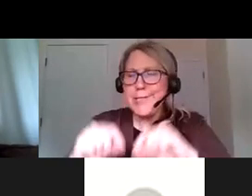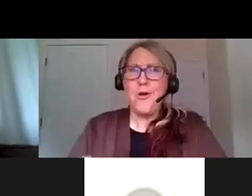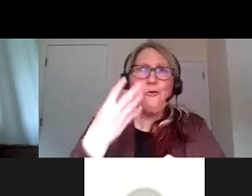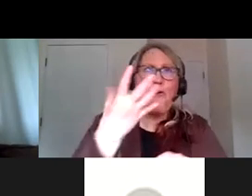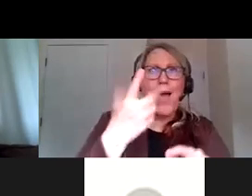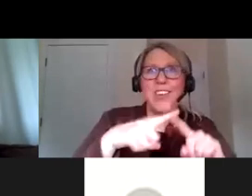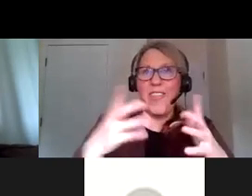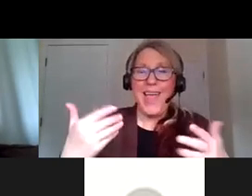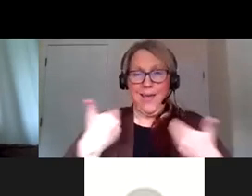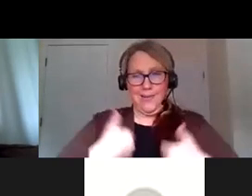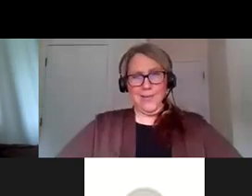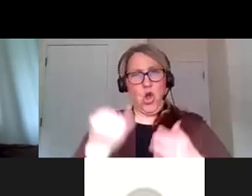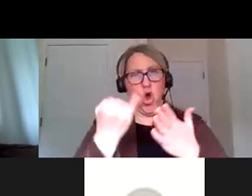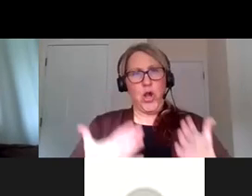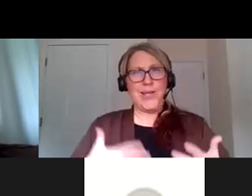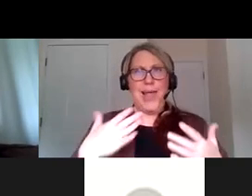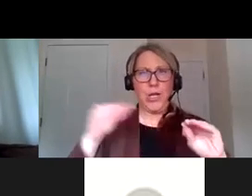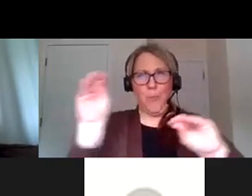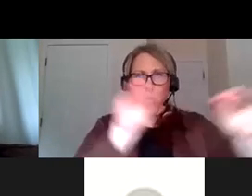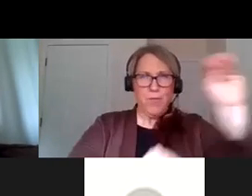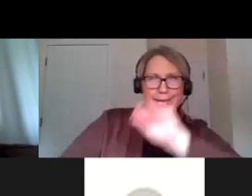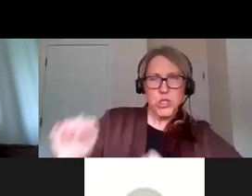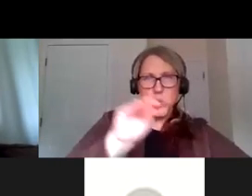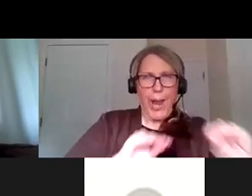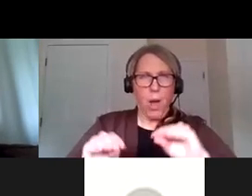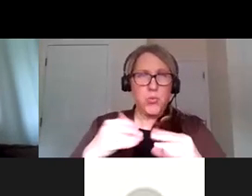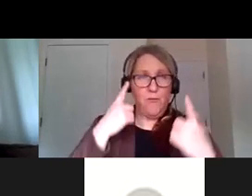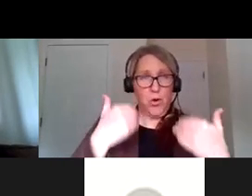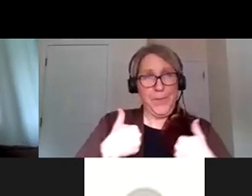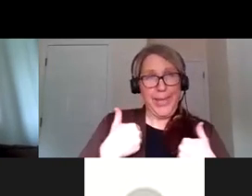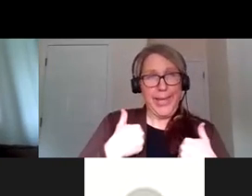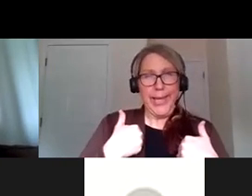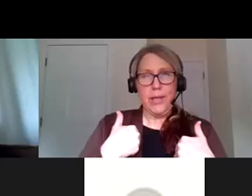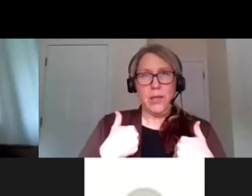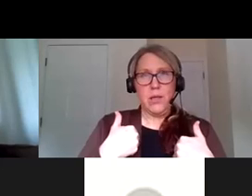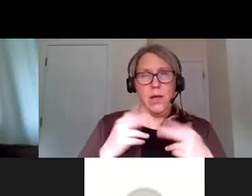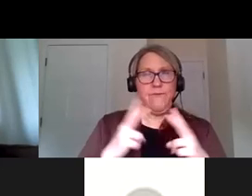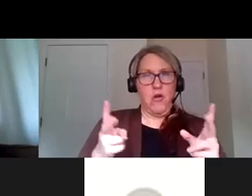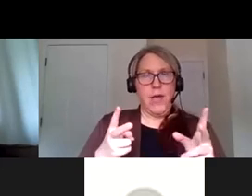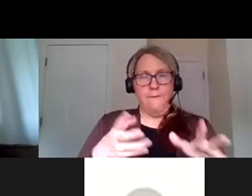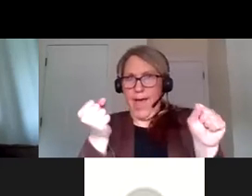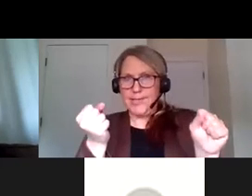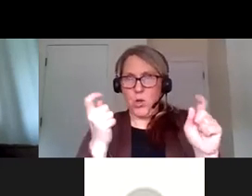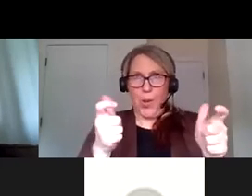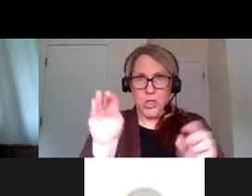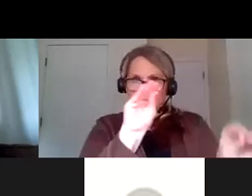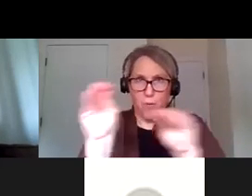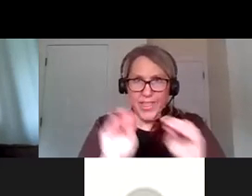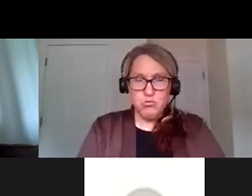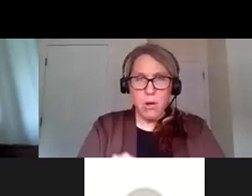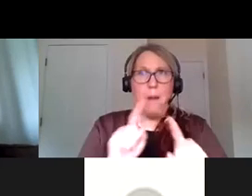as an artist, I like to move things around. So for me, it's like very fast and quick to move things around,